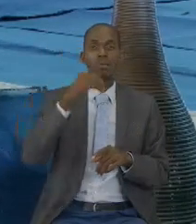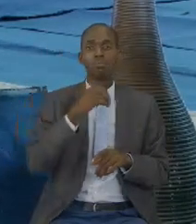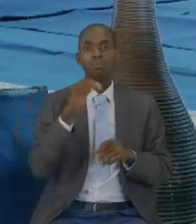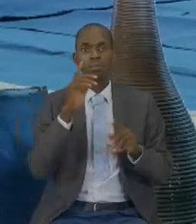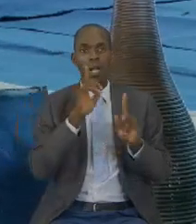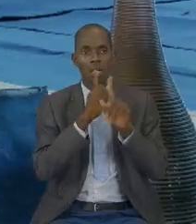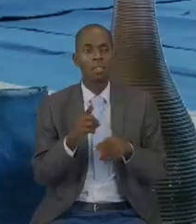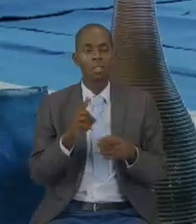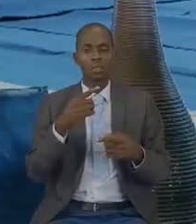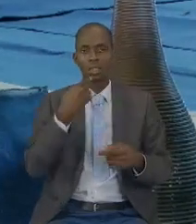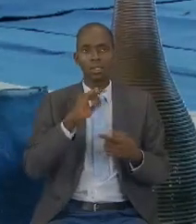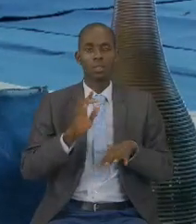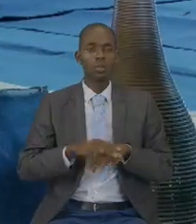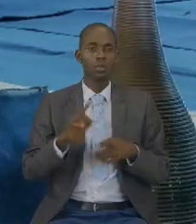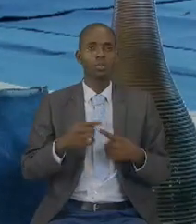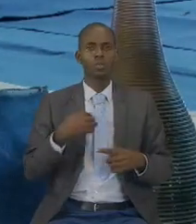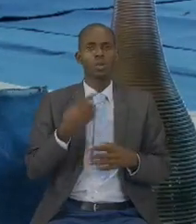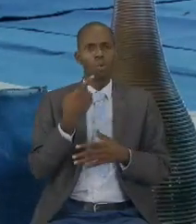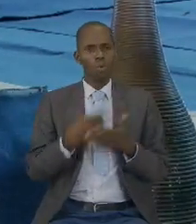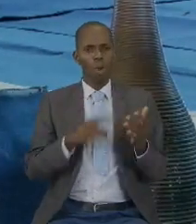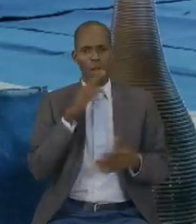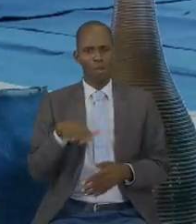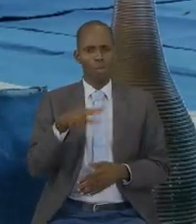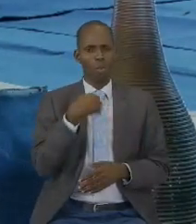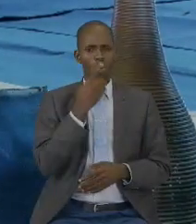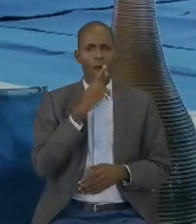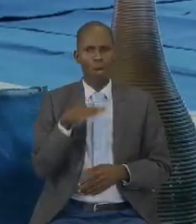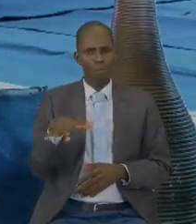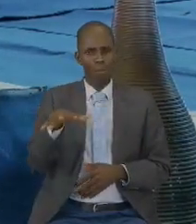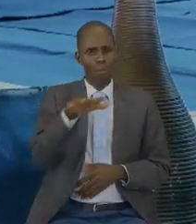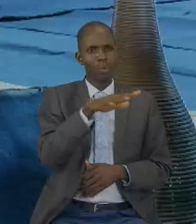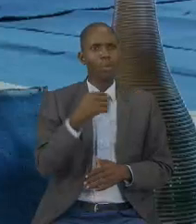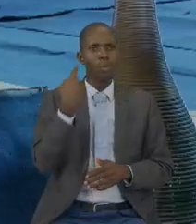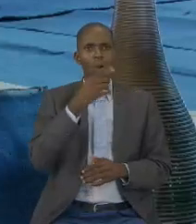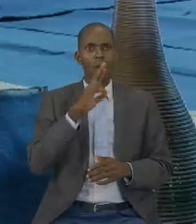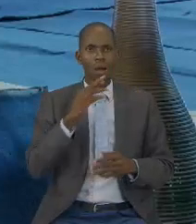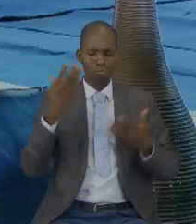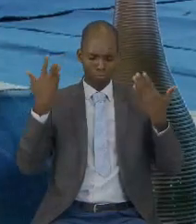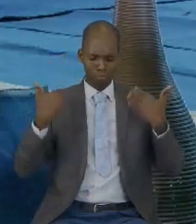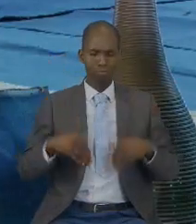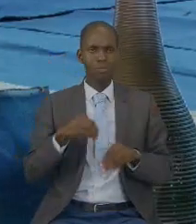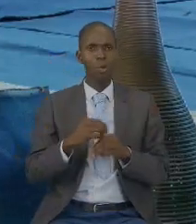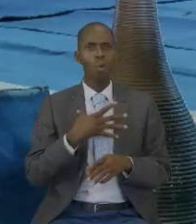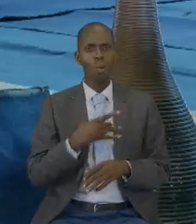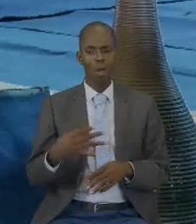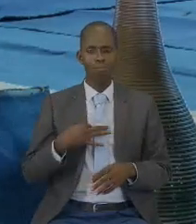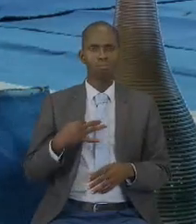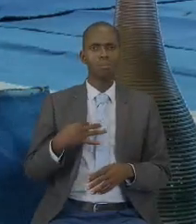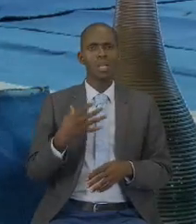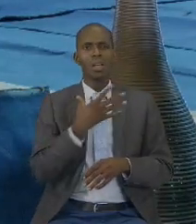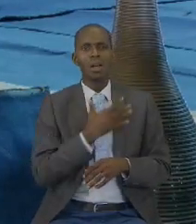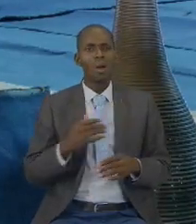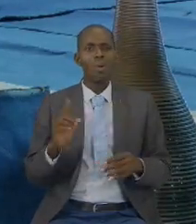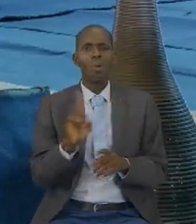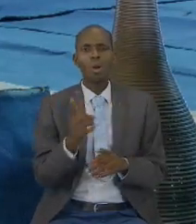me, what are these? Who are these who are arrayed in white robes? And